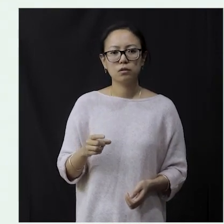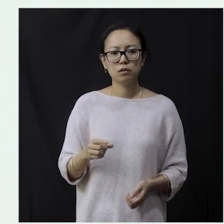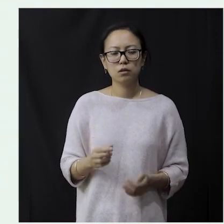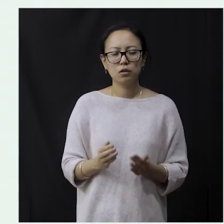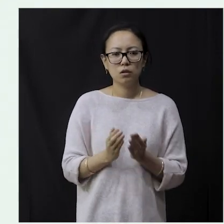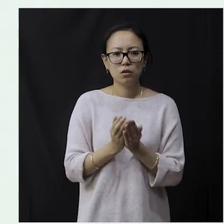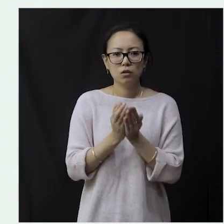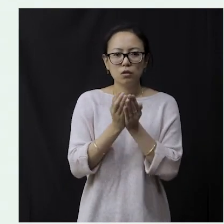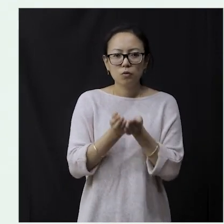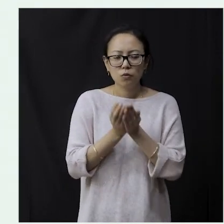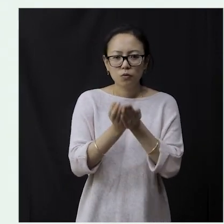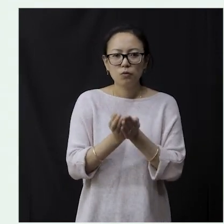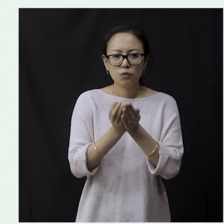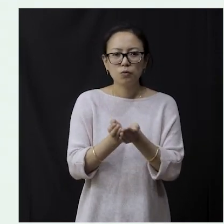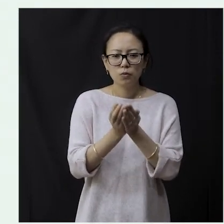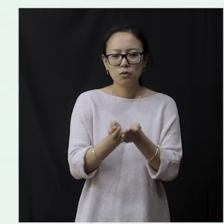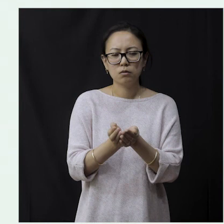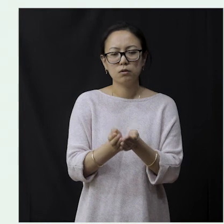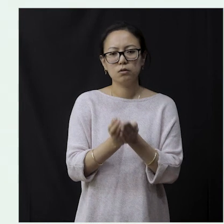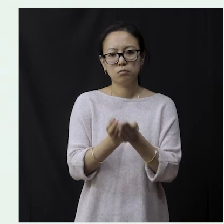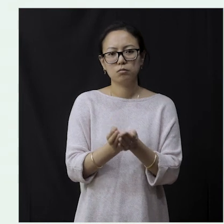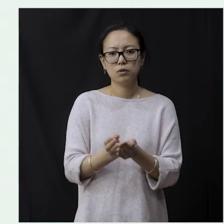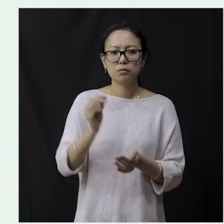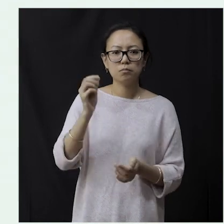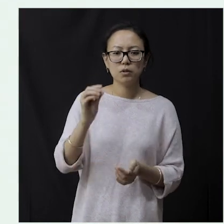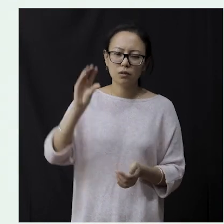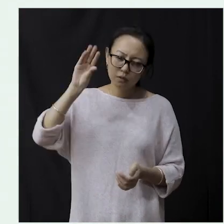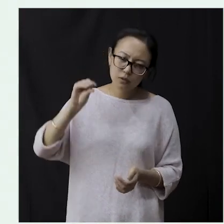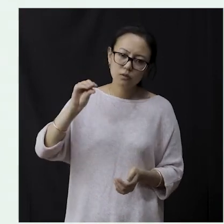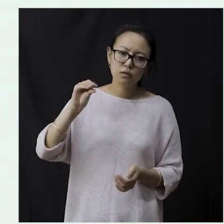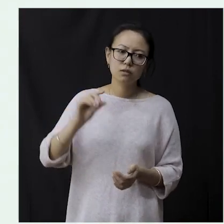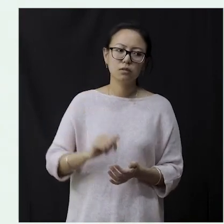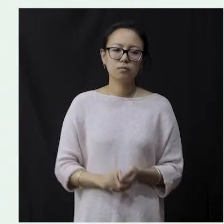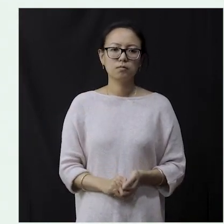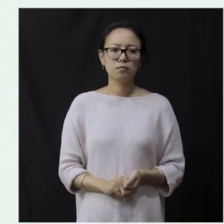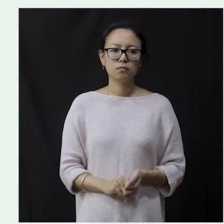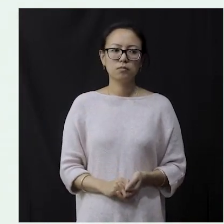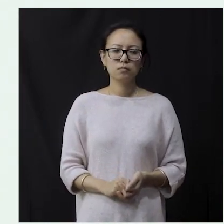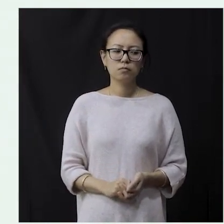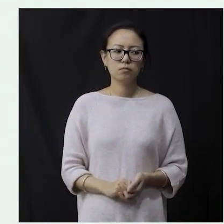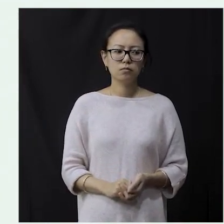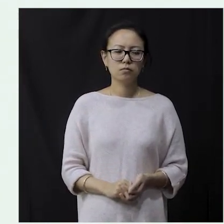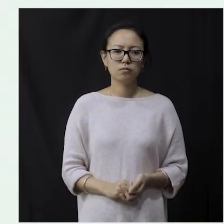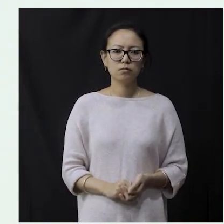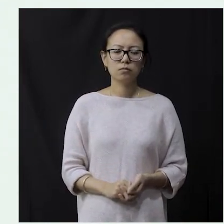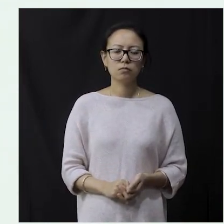water transport is the cheapest, okay? It doesn't cost much money, all right?